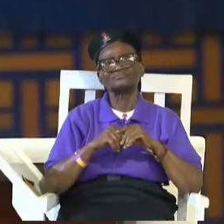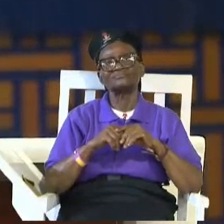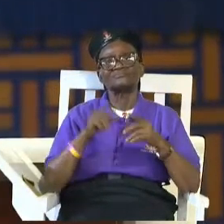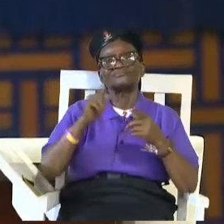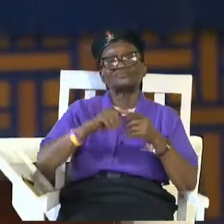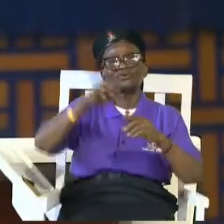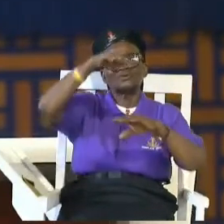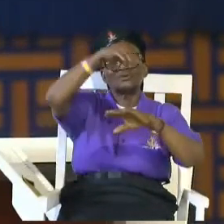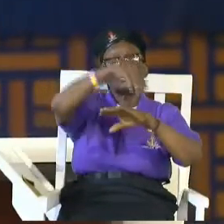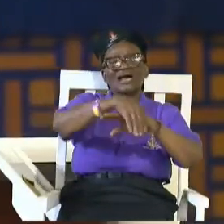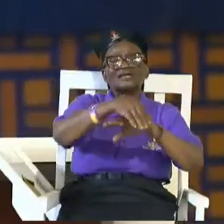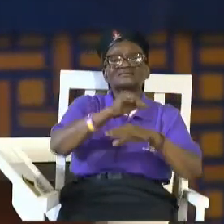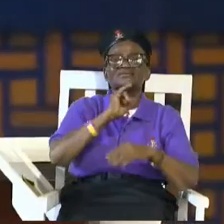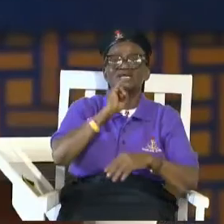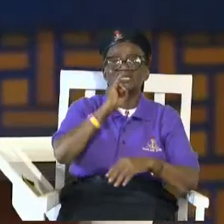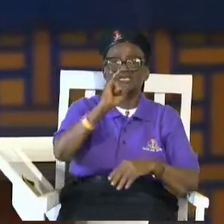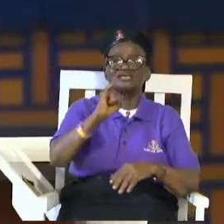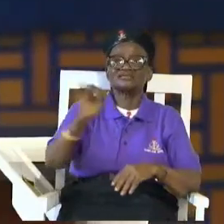Tonight is your night.